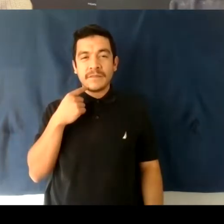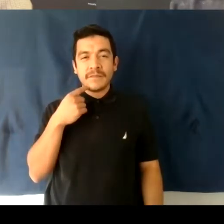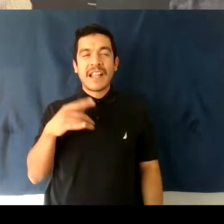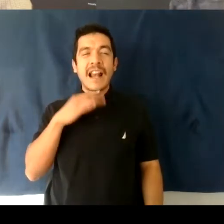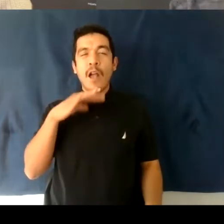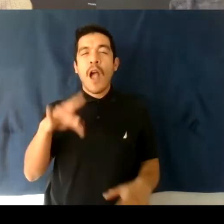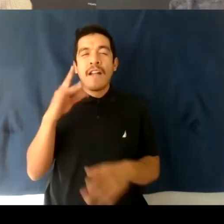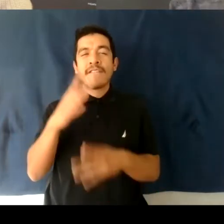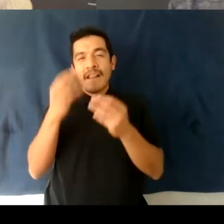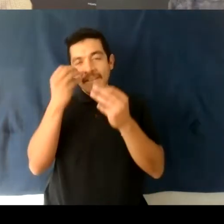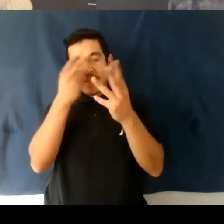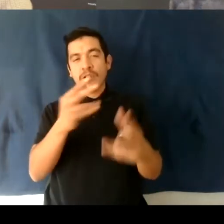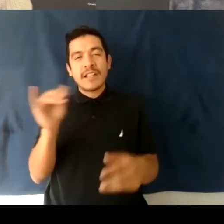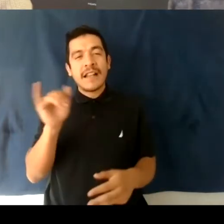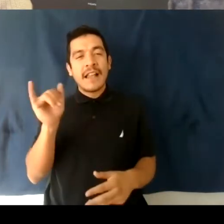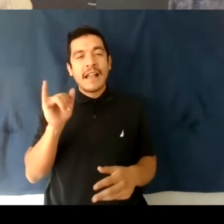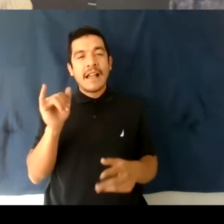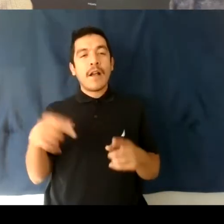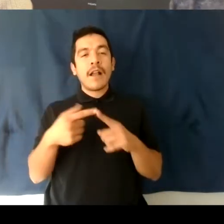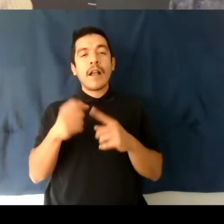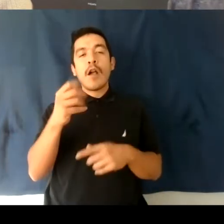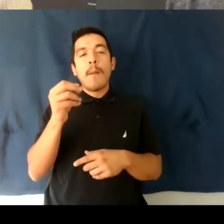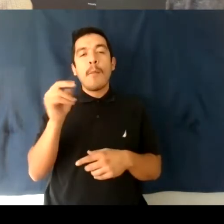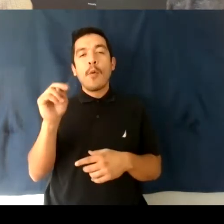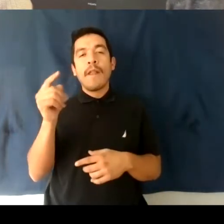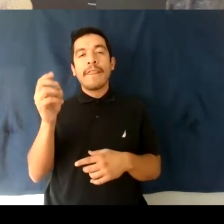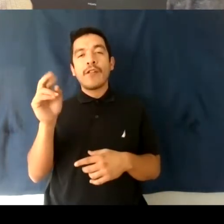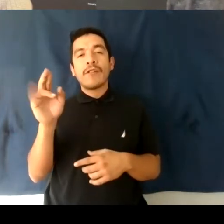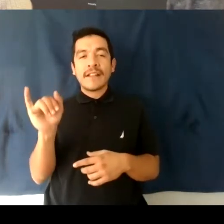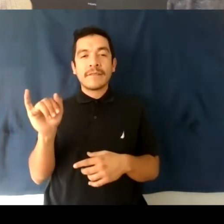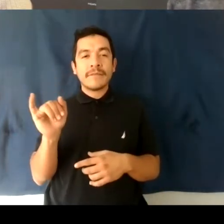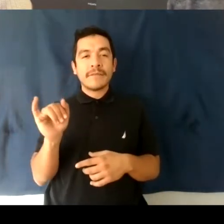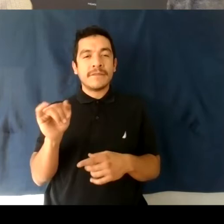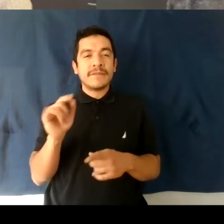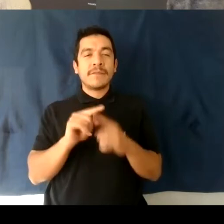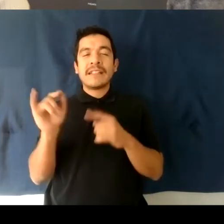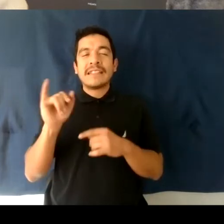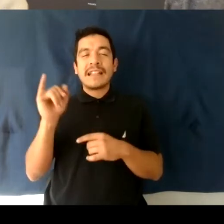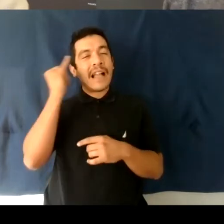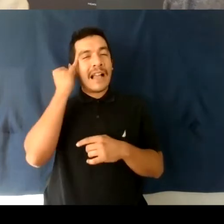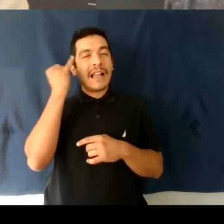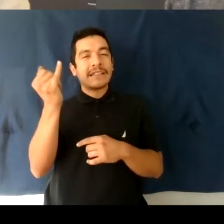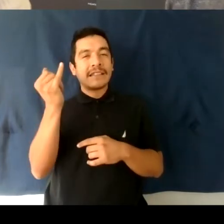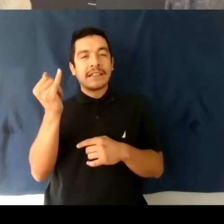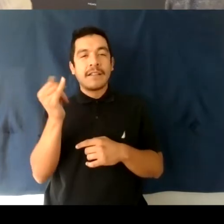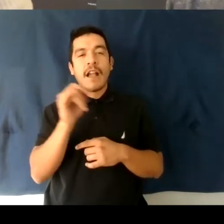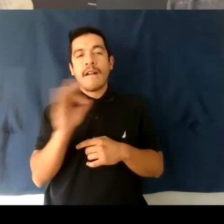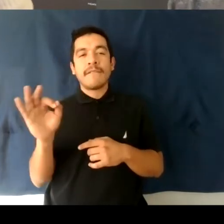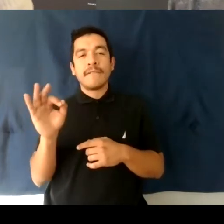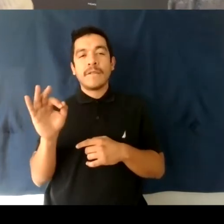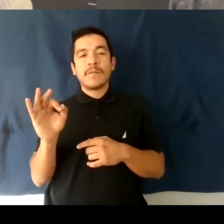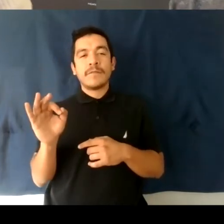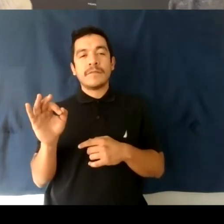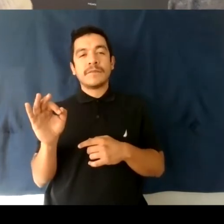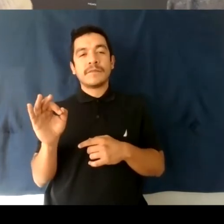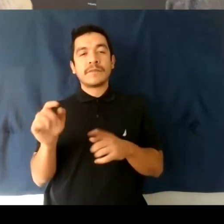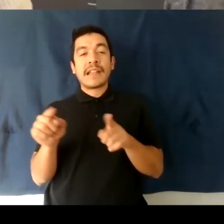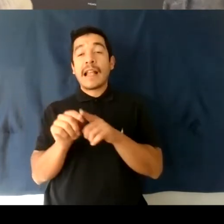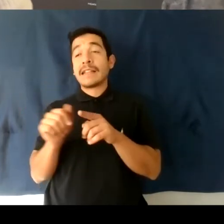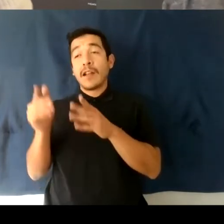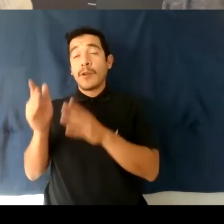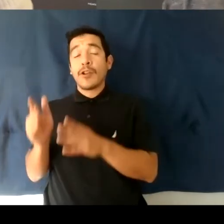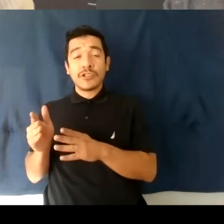some information. It's like, I think it's called like spoon theory, but it's this idea of, as a